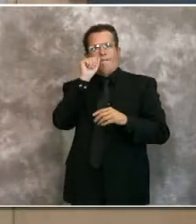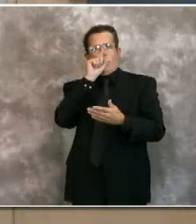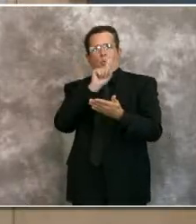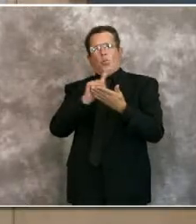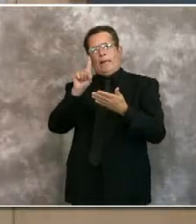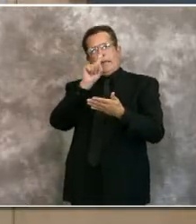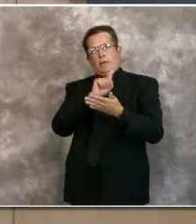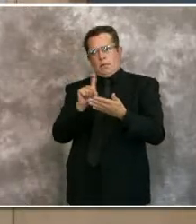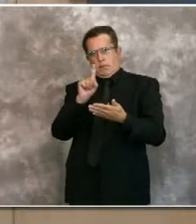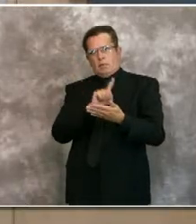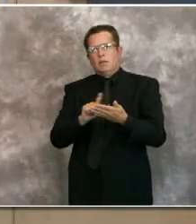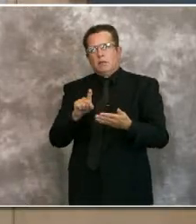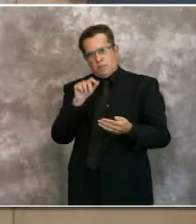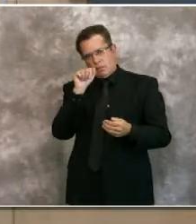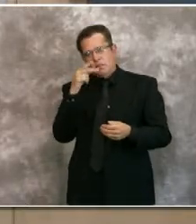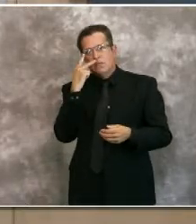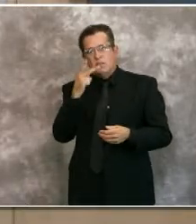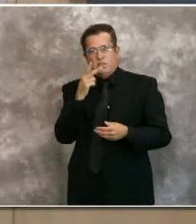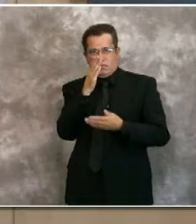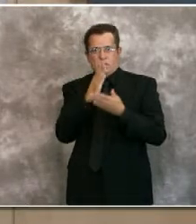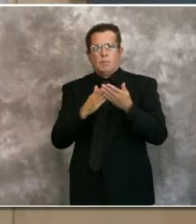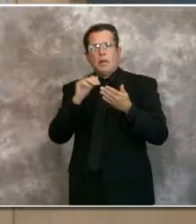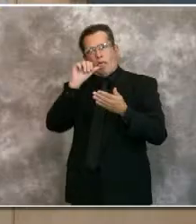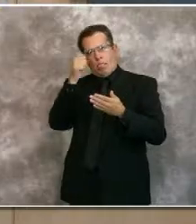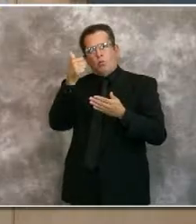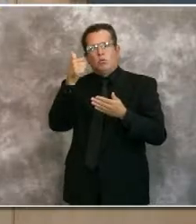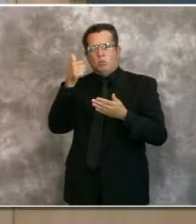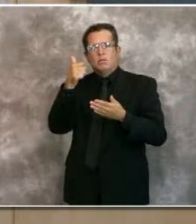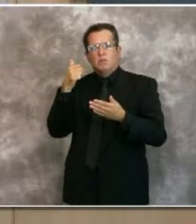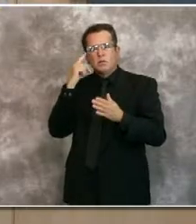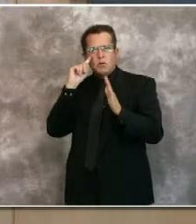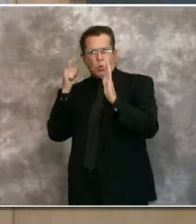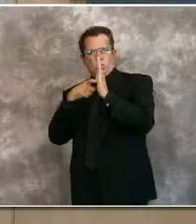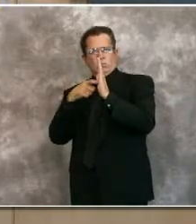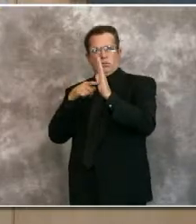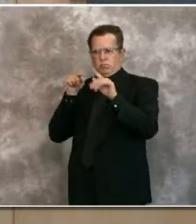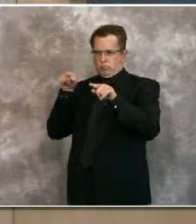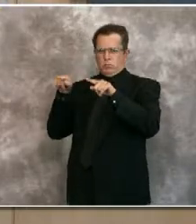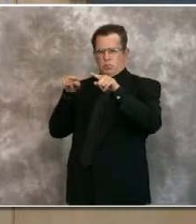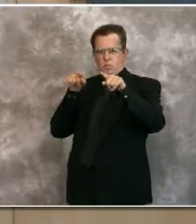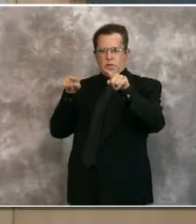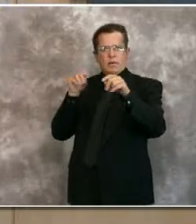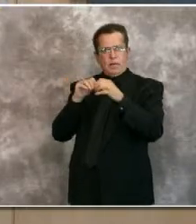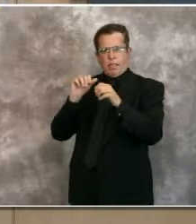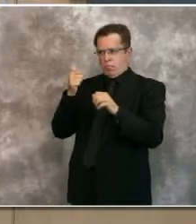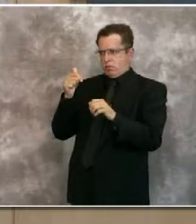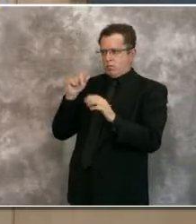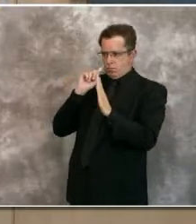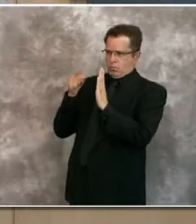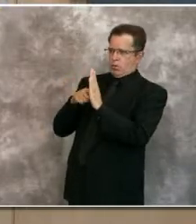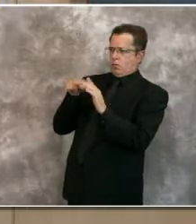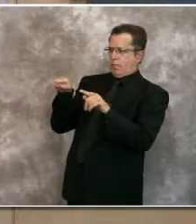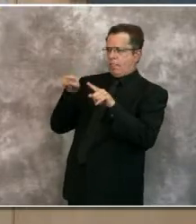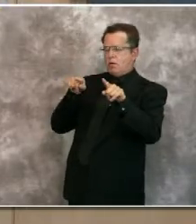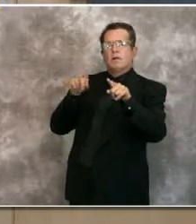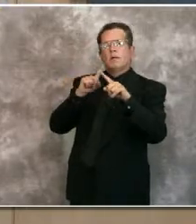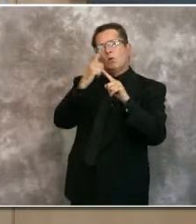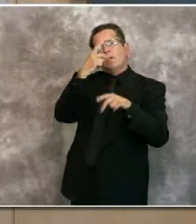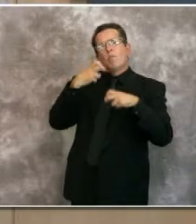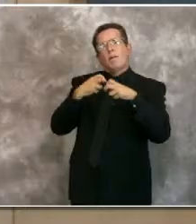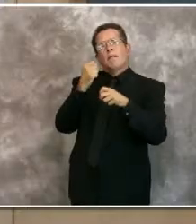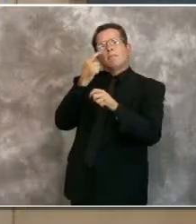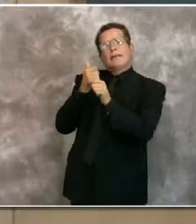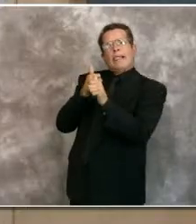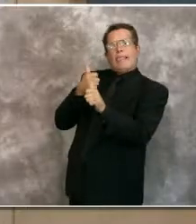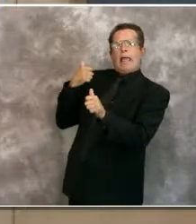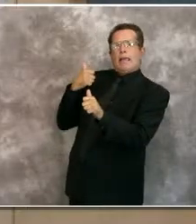week, you may be able to discern some trends in the other regions. The problem is that there is a delay in reporting, so a